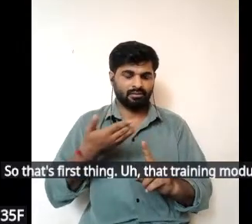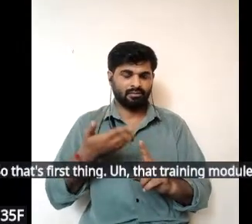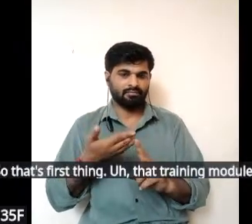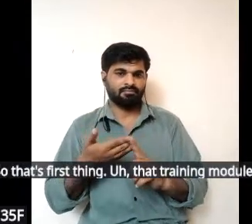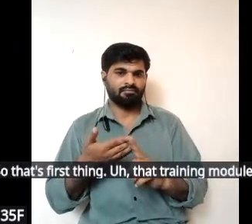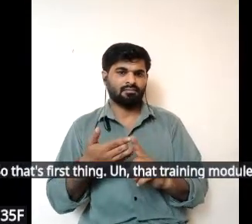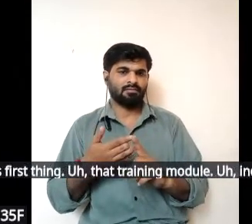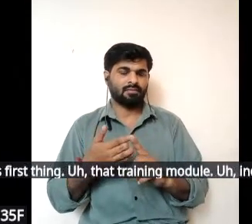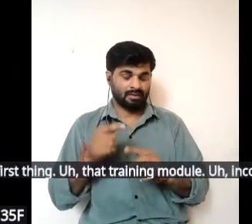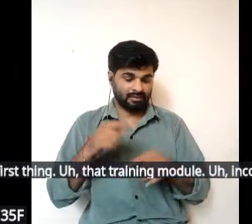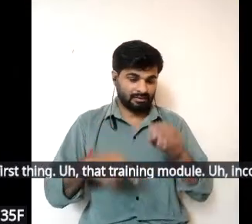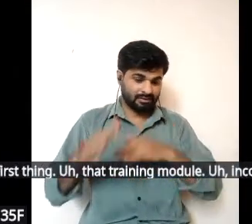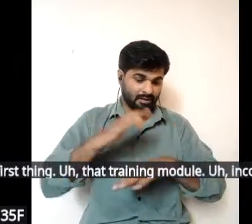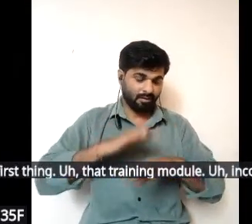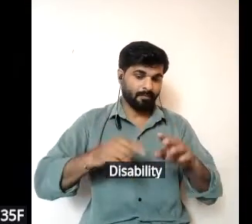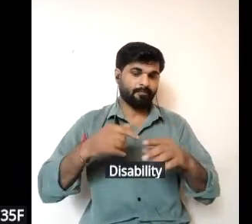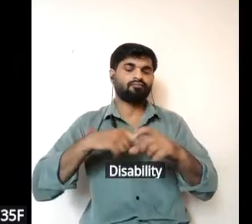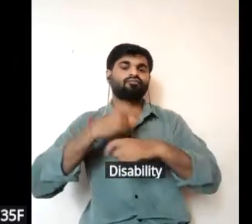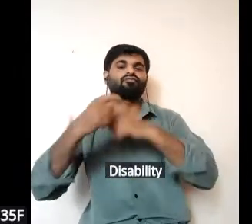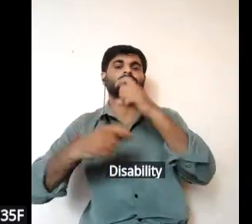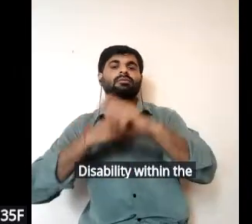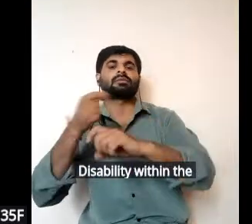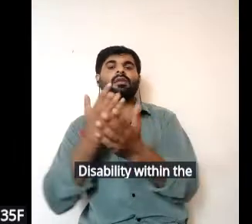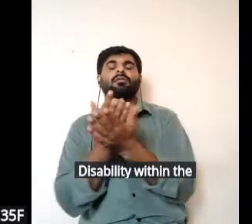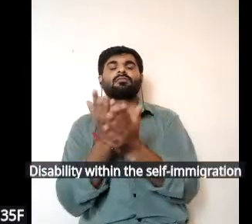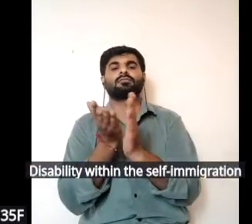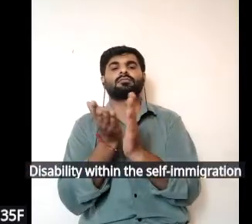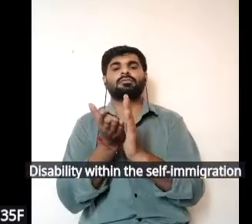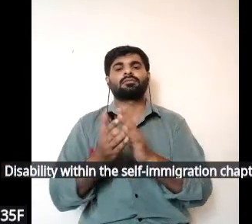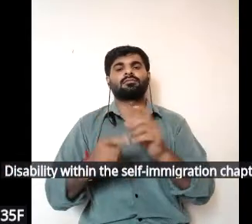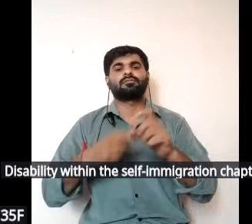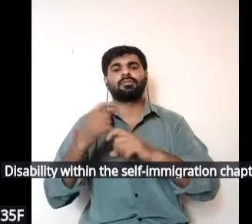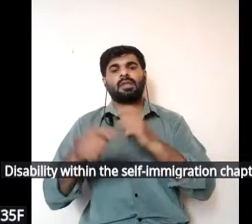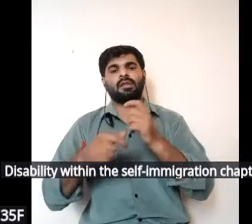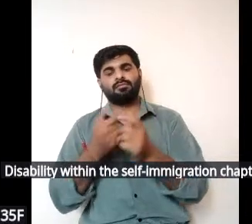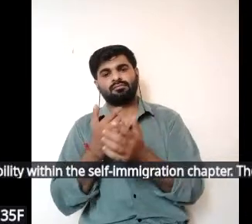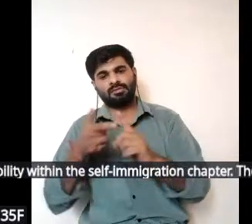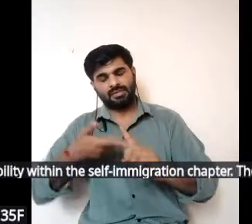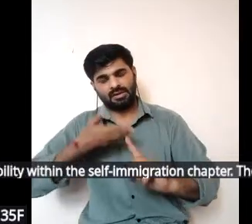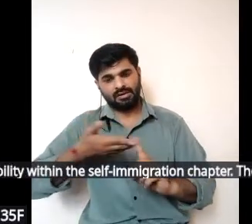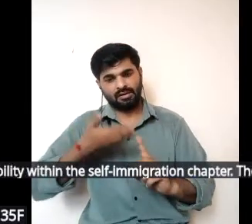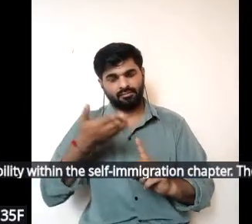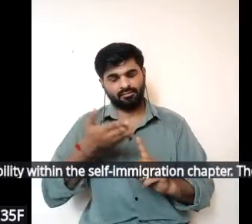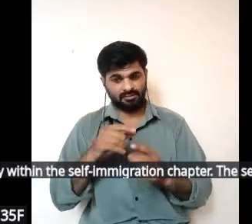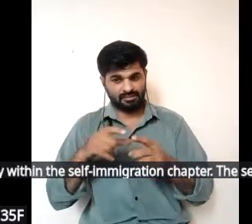incorporation of disability within the self-enumeration chapter. The second part is